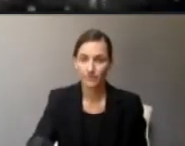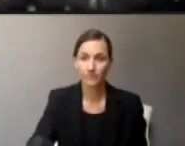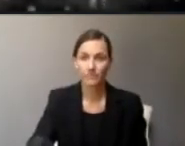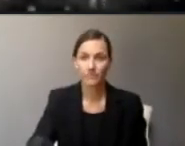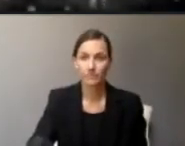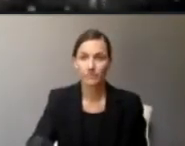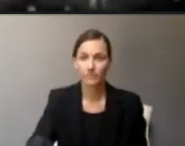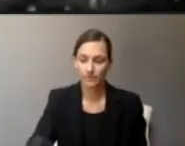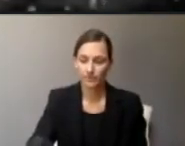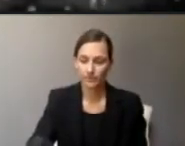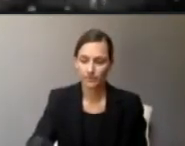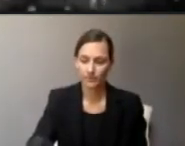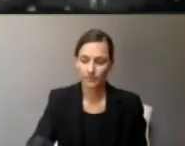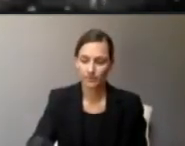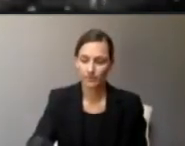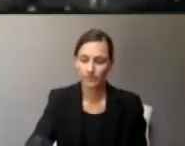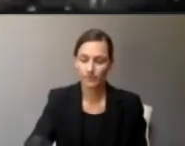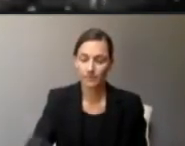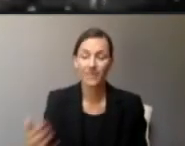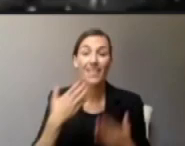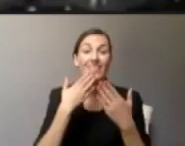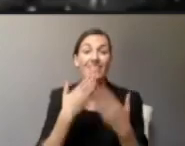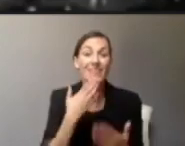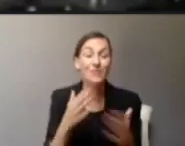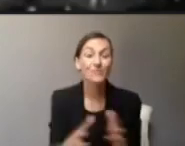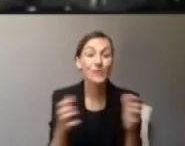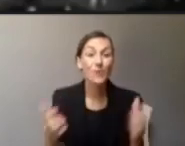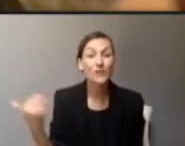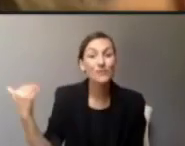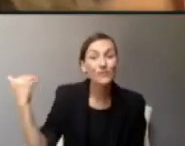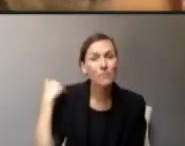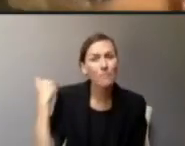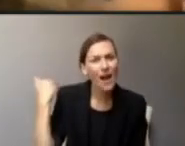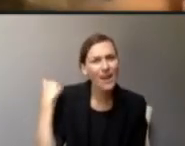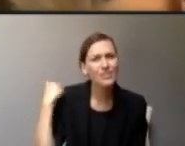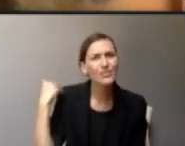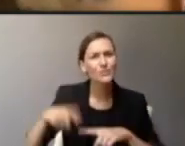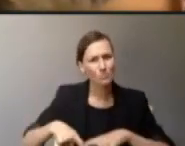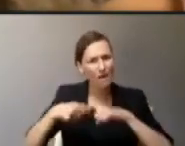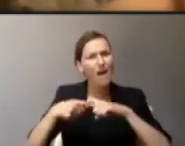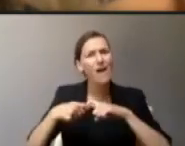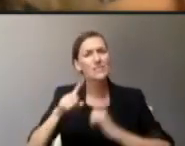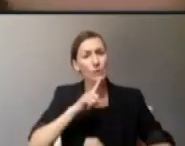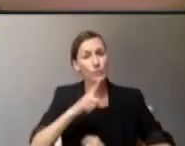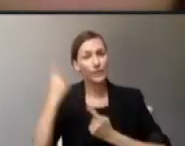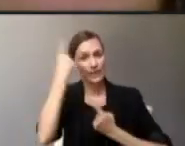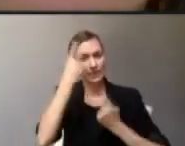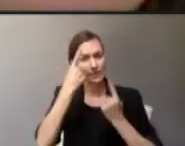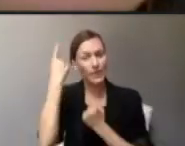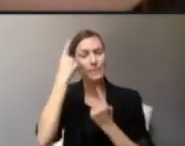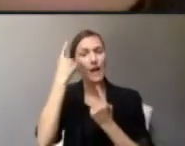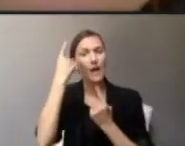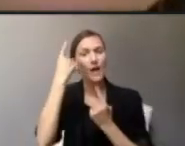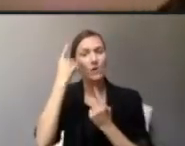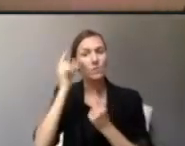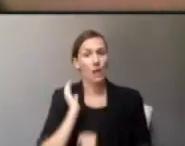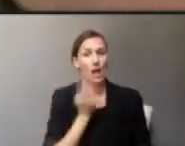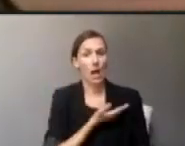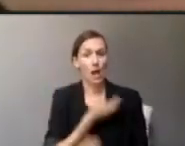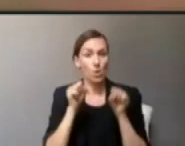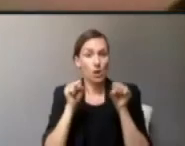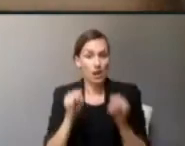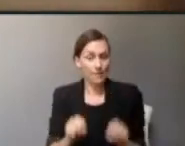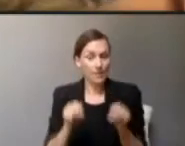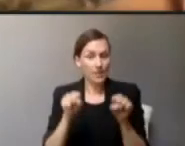Elizabeth, thank you so much for that reminder to like pause and really think about, our capacity,